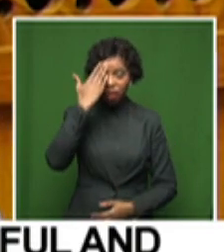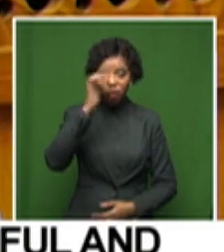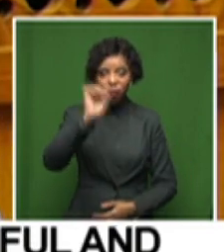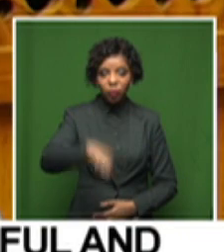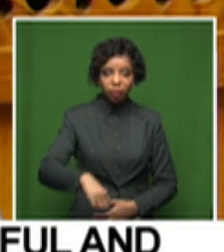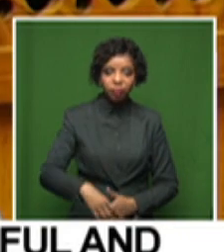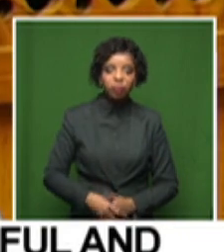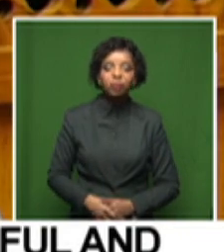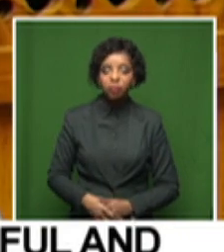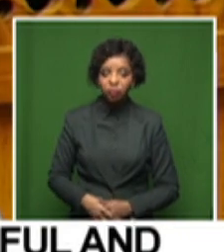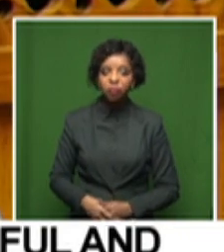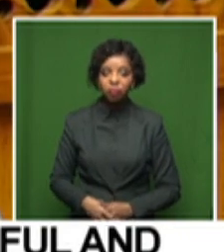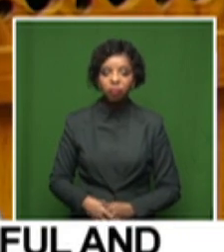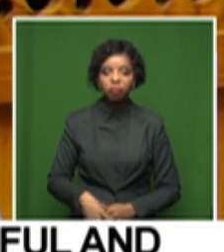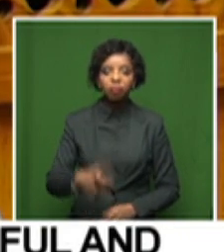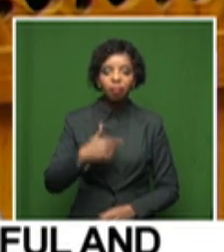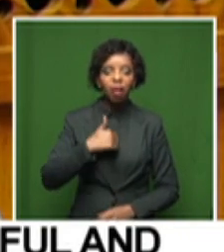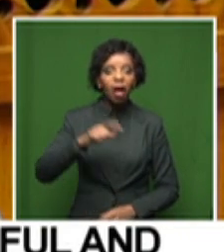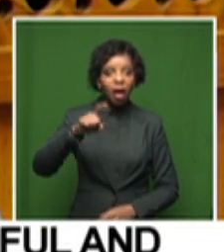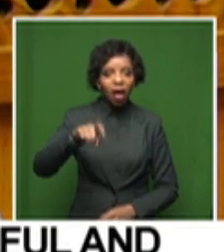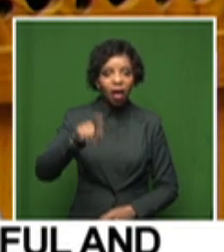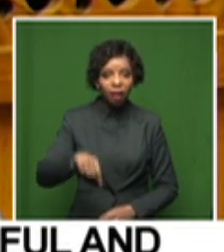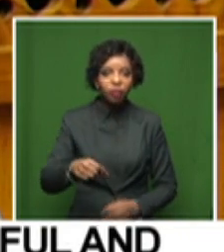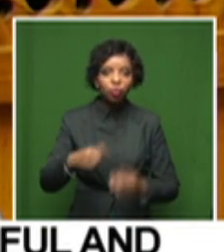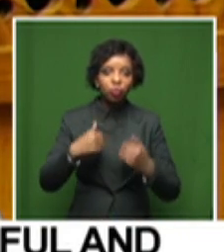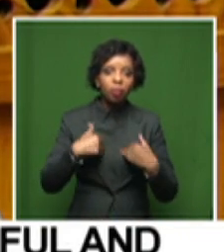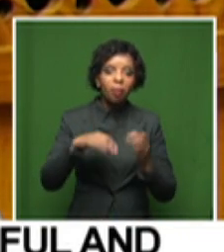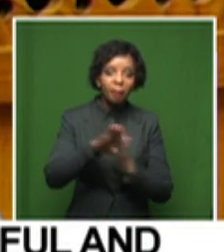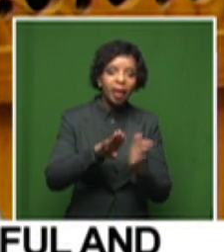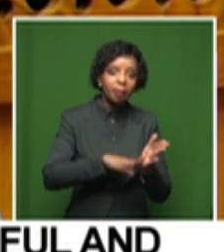if I don't tend to the Holy Book.